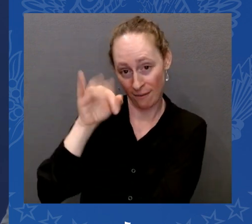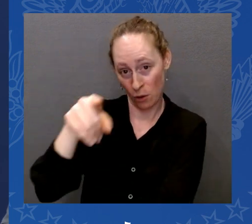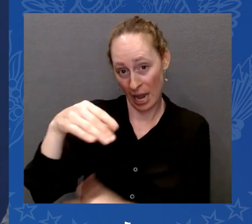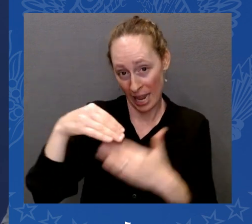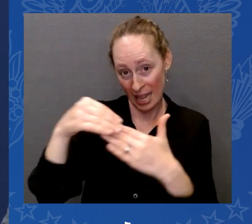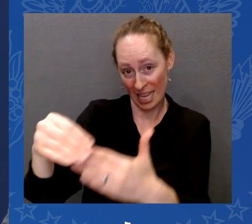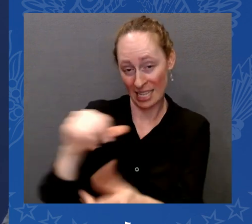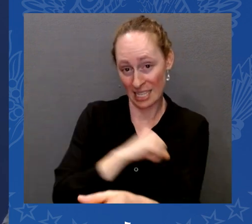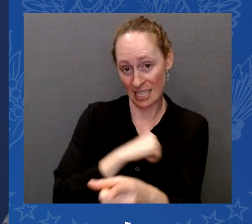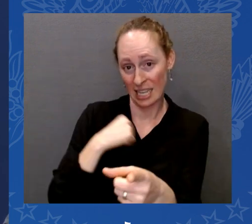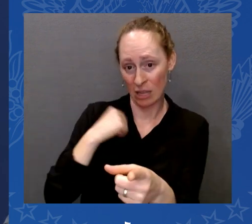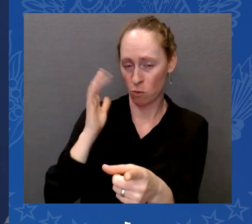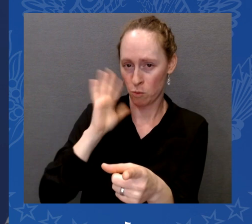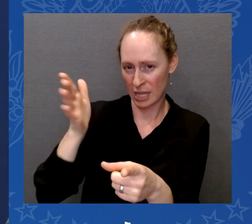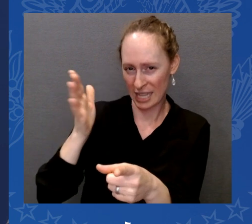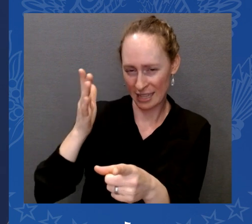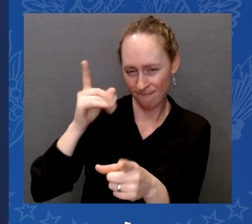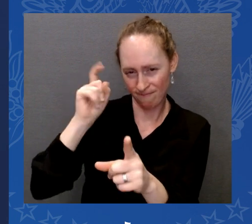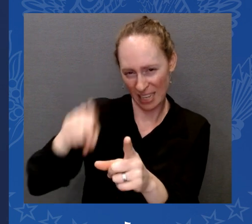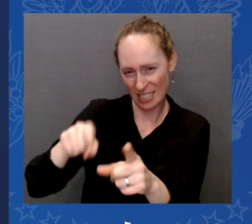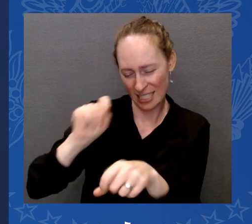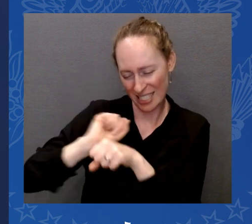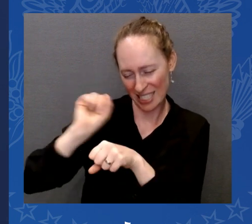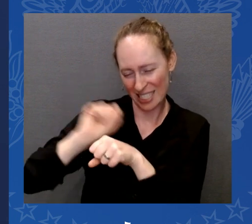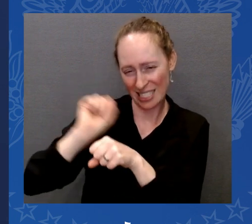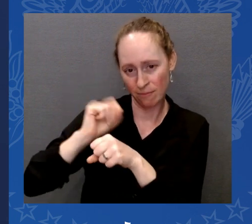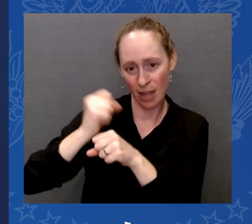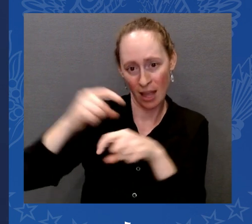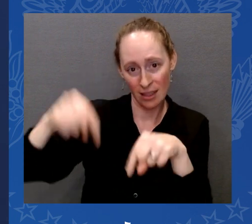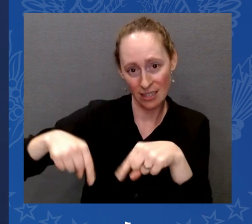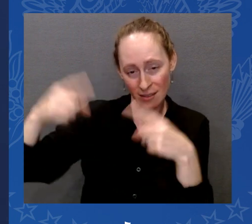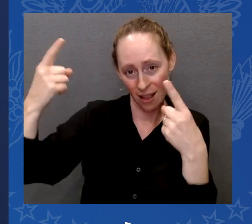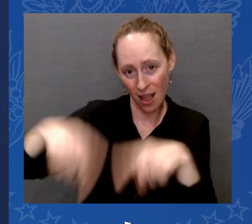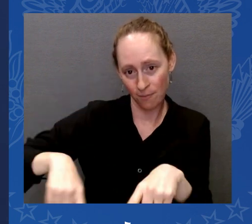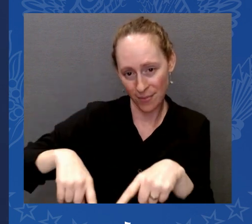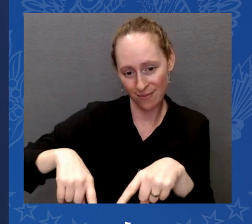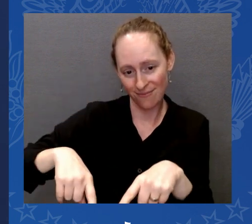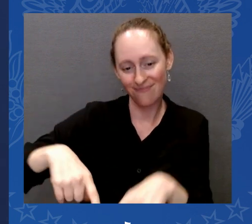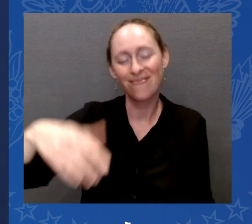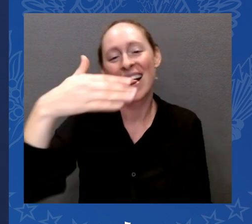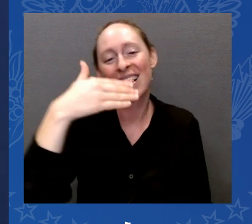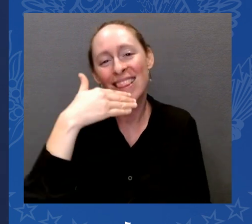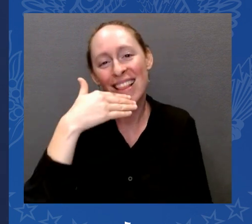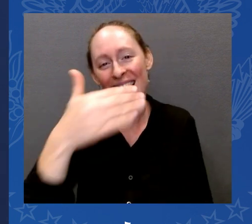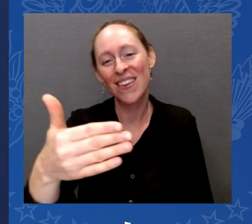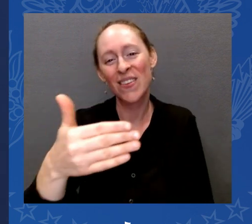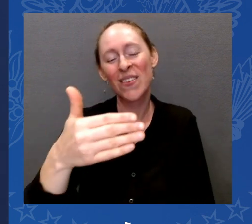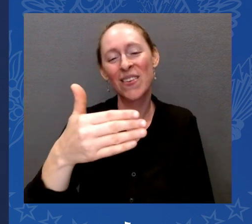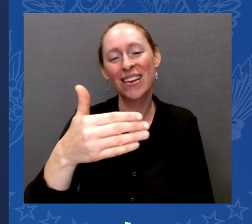only being our vision, but our closer. Thank you, Senator Schumer, for getting it across the finish line.